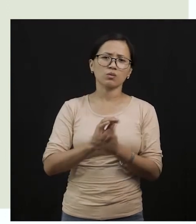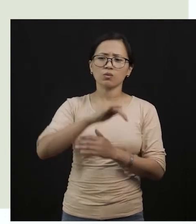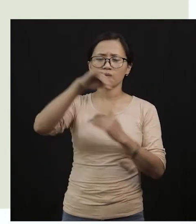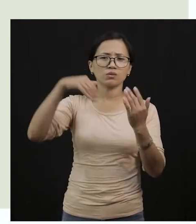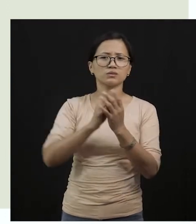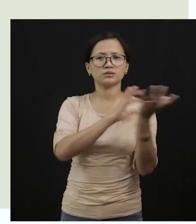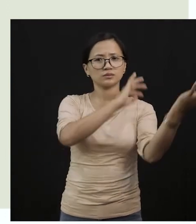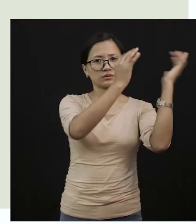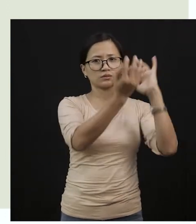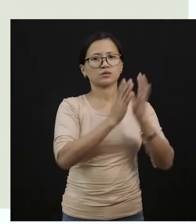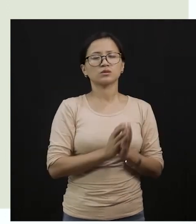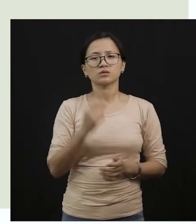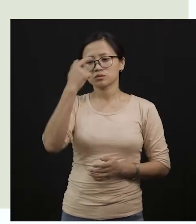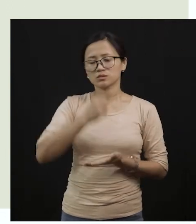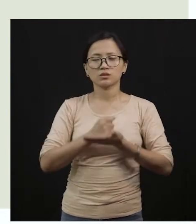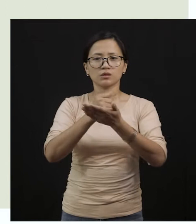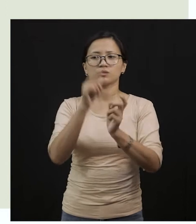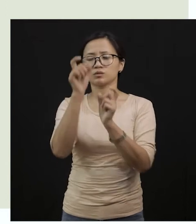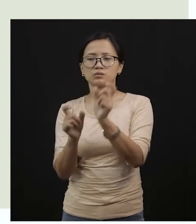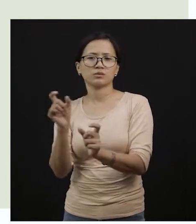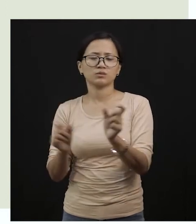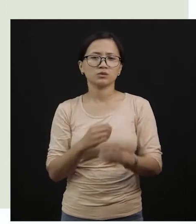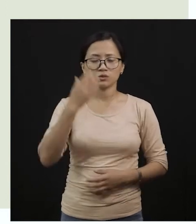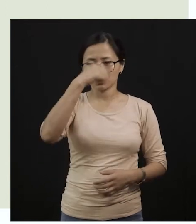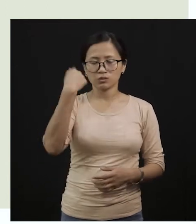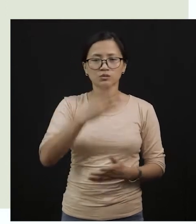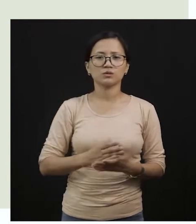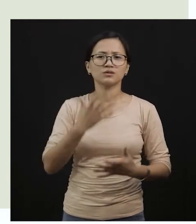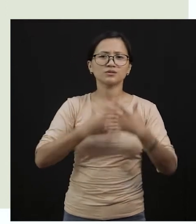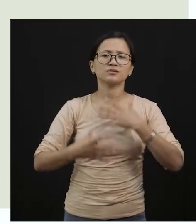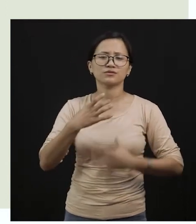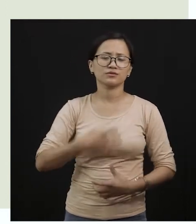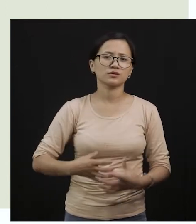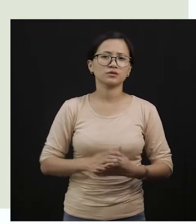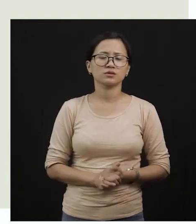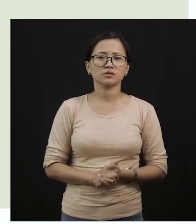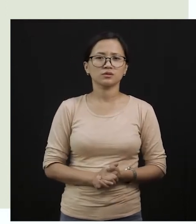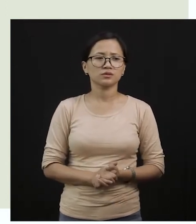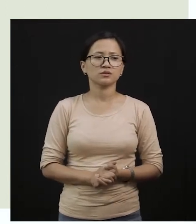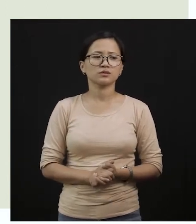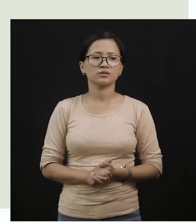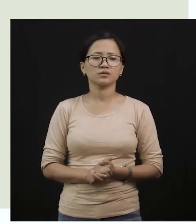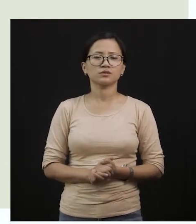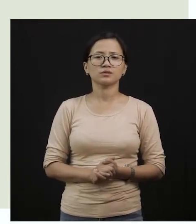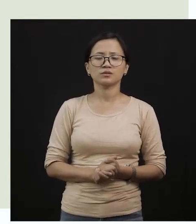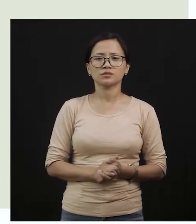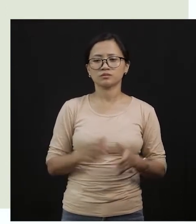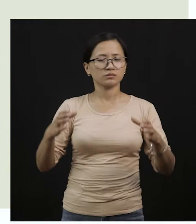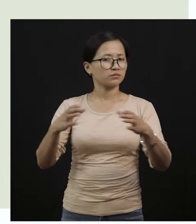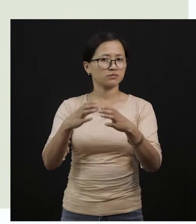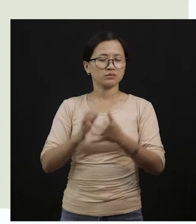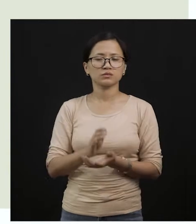world just to help the people who are suffering, okay? And their works are not only confined to a group,